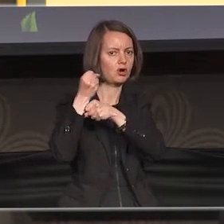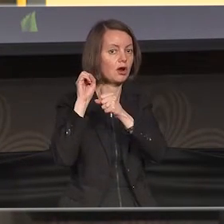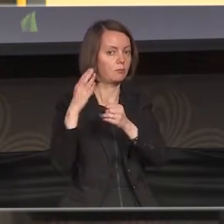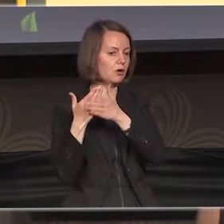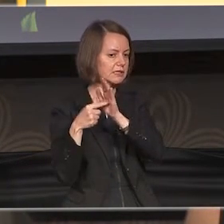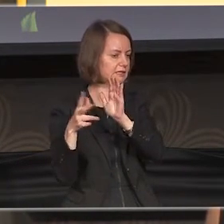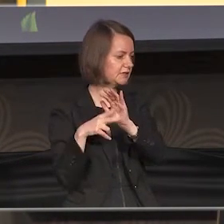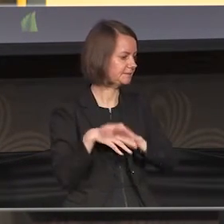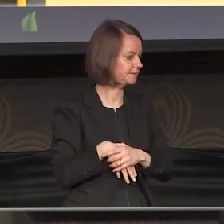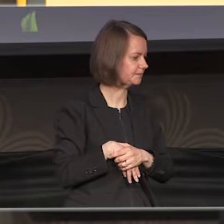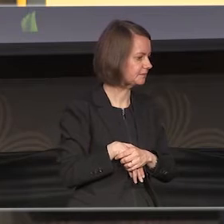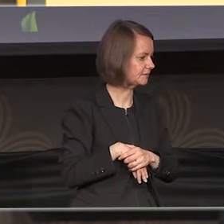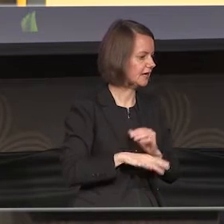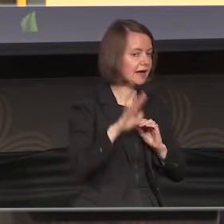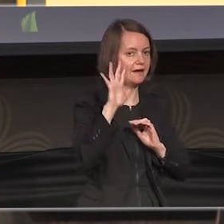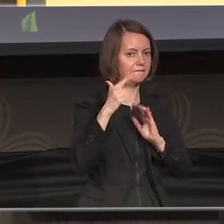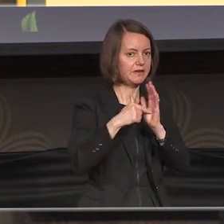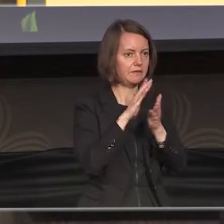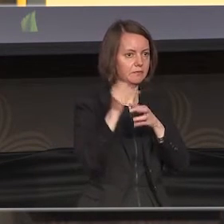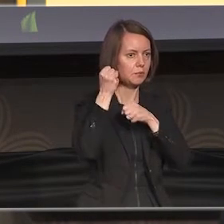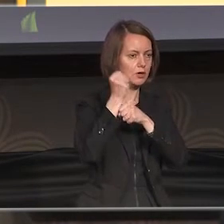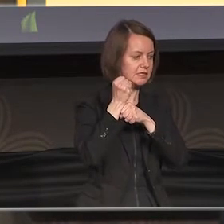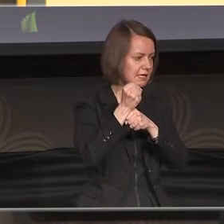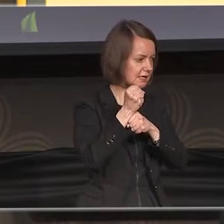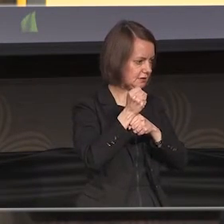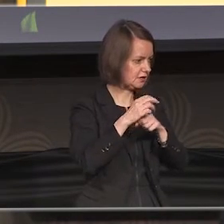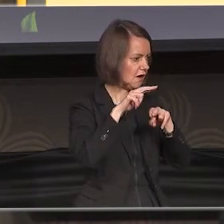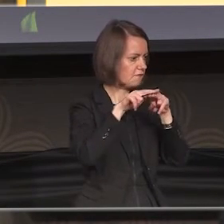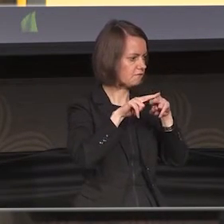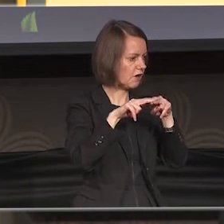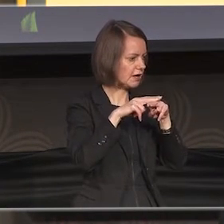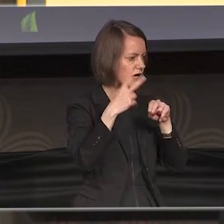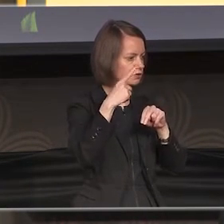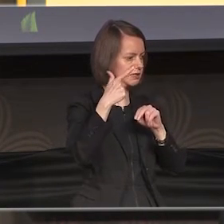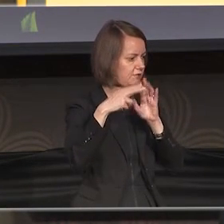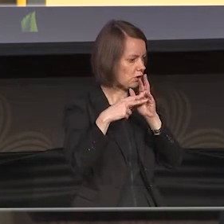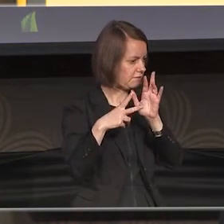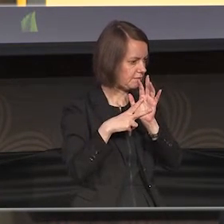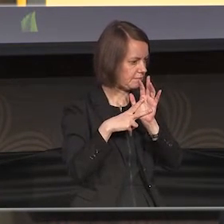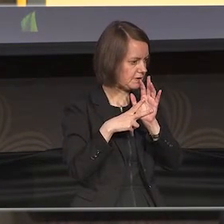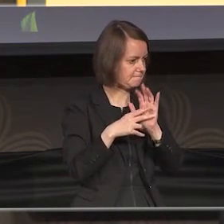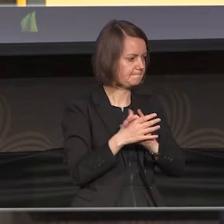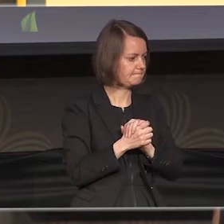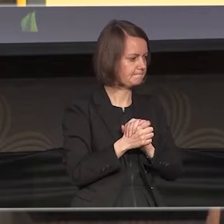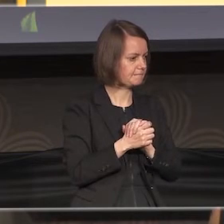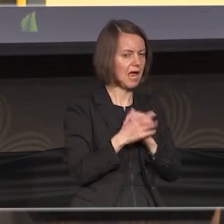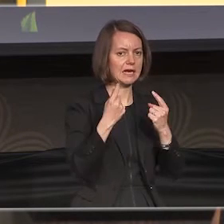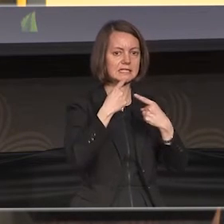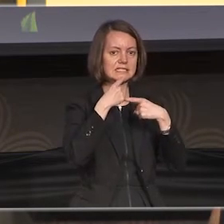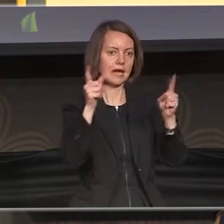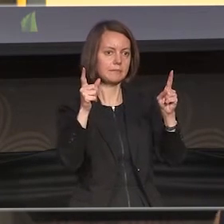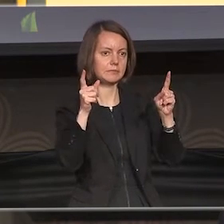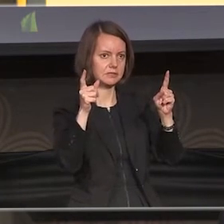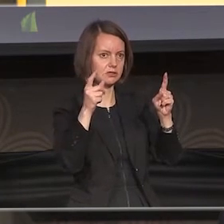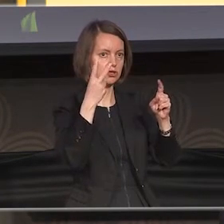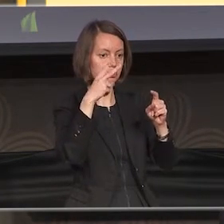The fifth global action occurred on Friday, November 27, and in a statement released by SOS Black Australia on November 28, the following